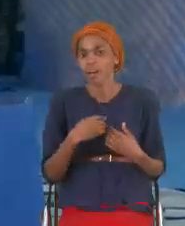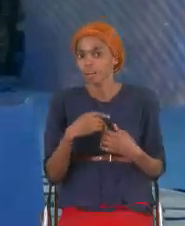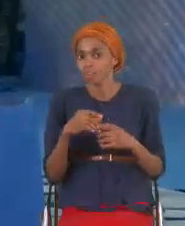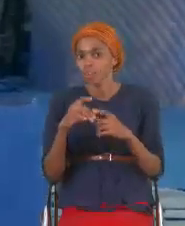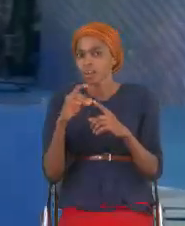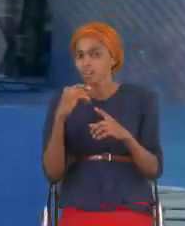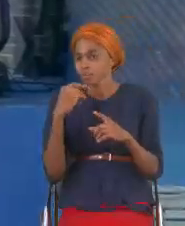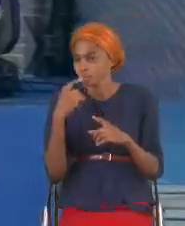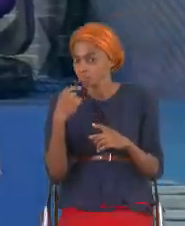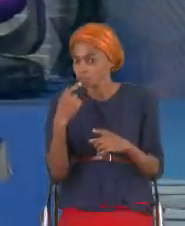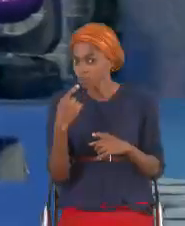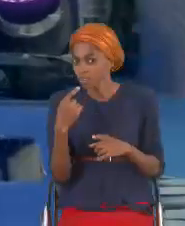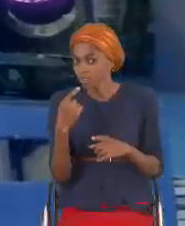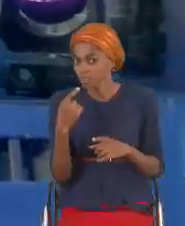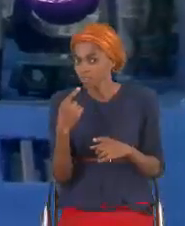Your tongue